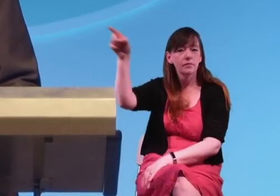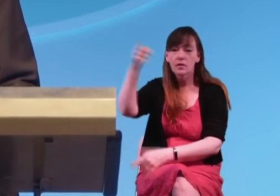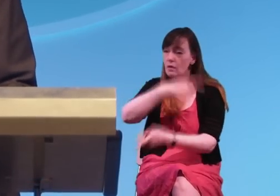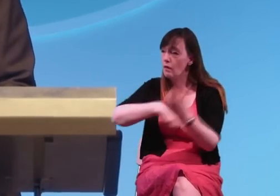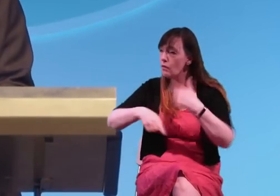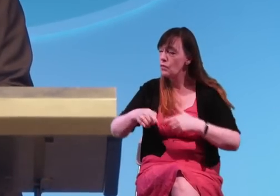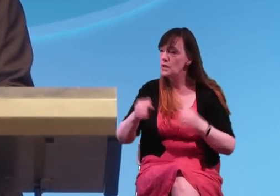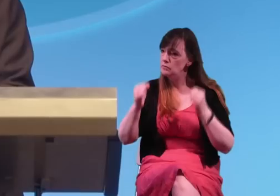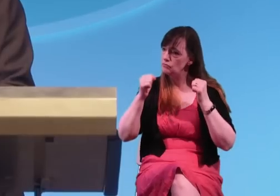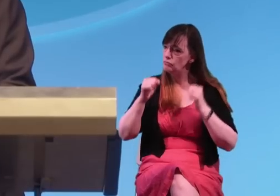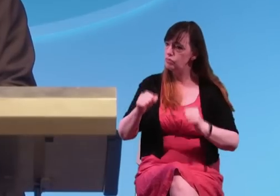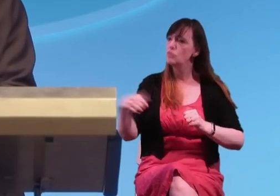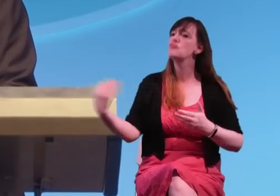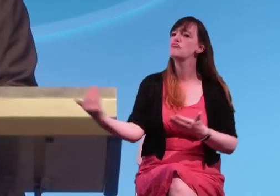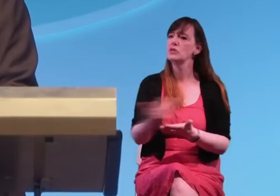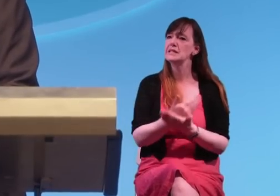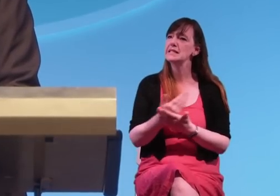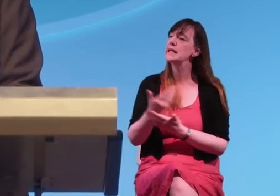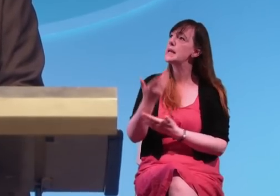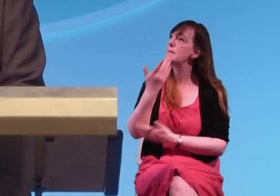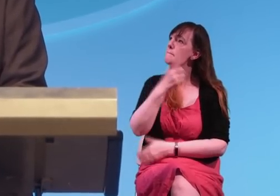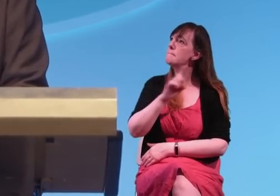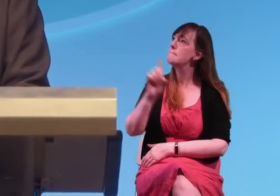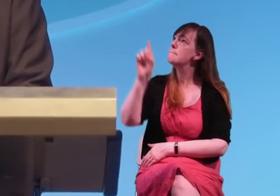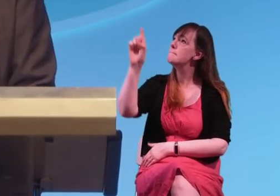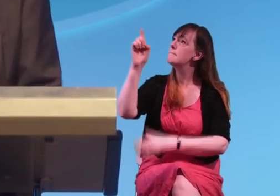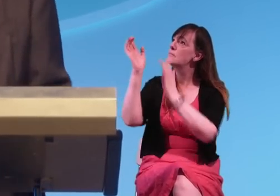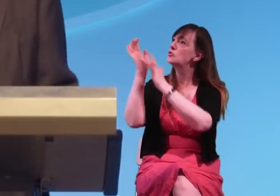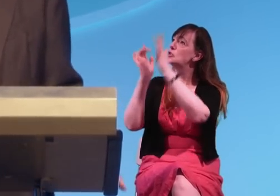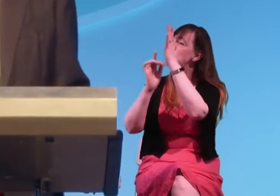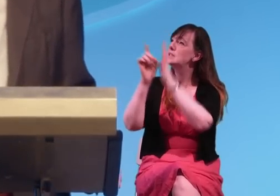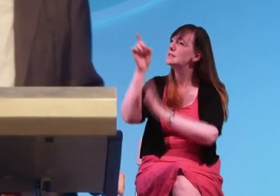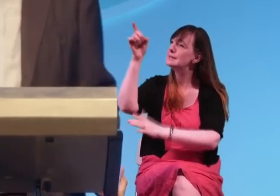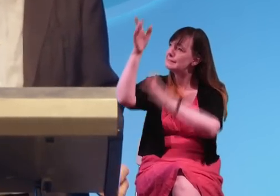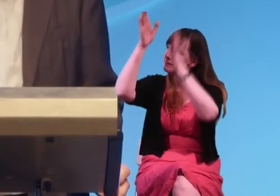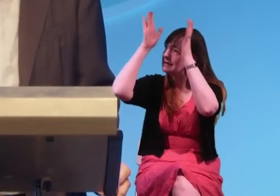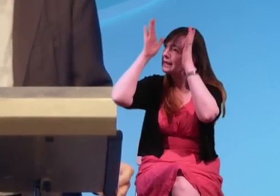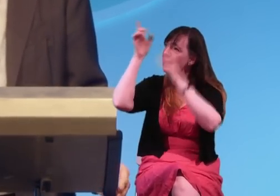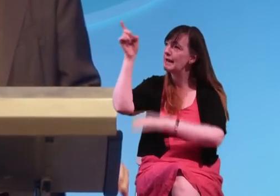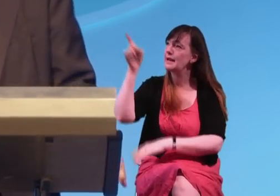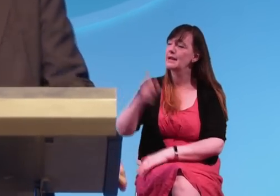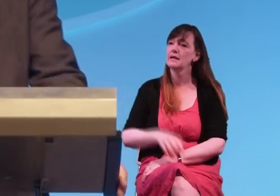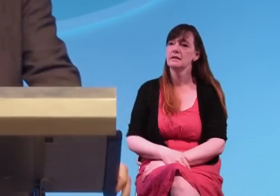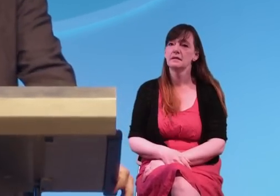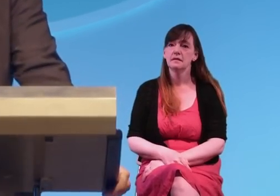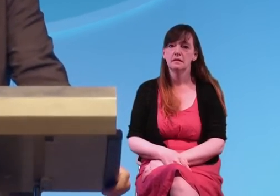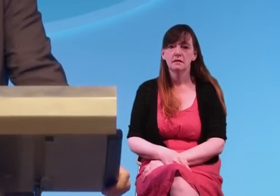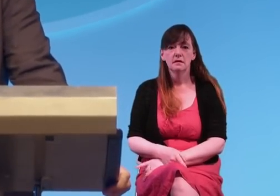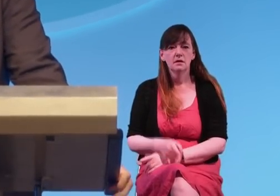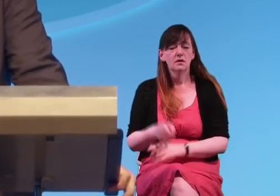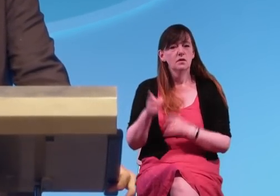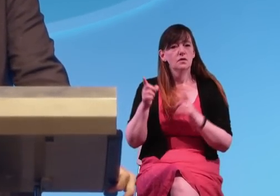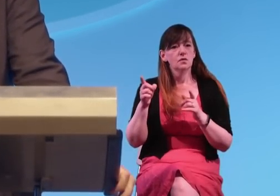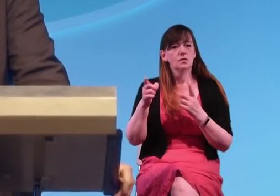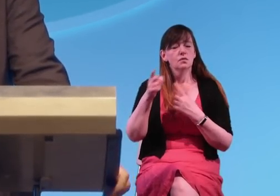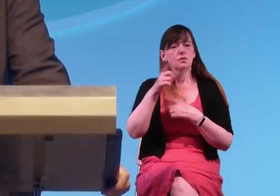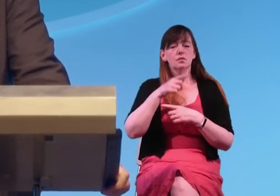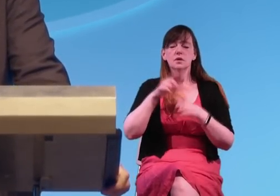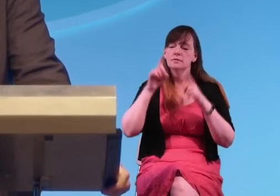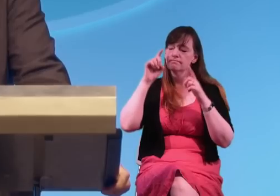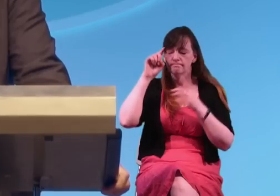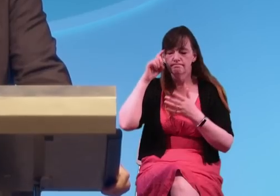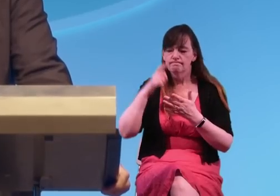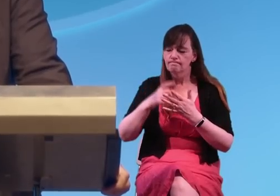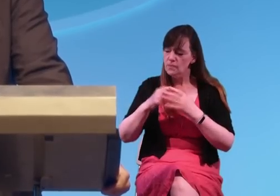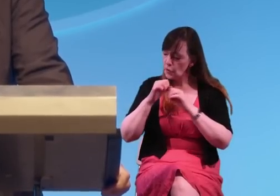redeemed before Christ, who is the King. You see, a commitment to do as he exhorts Timothy to do